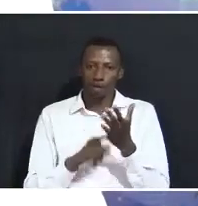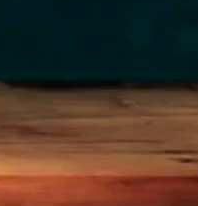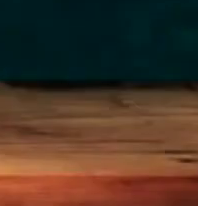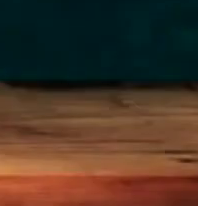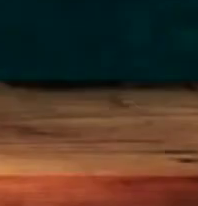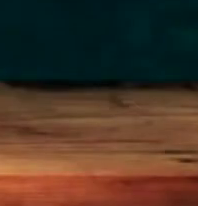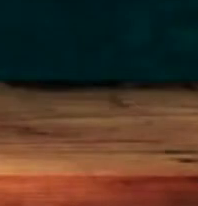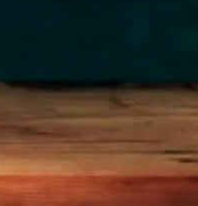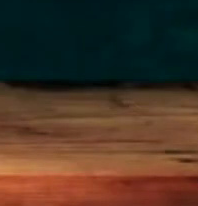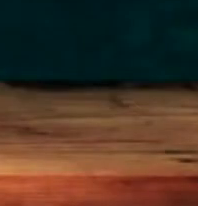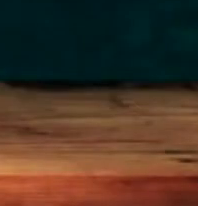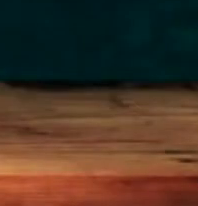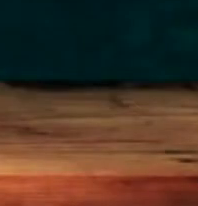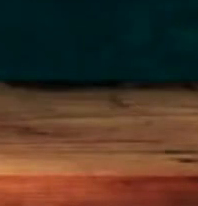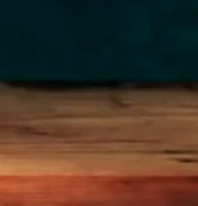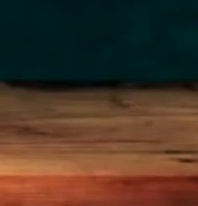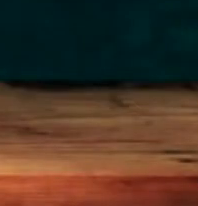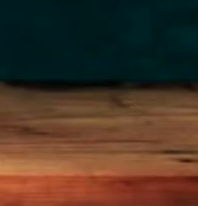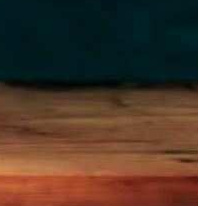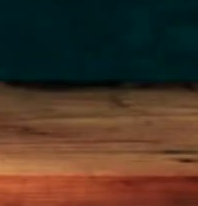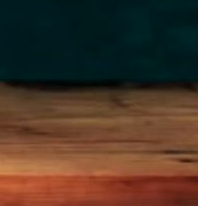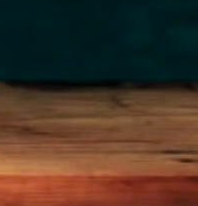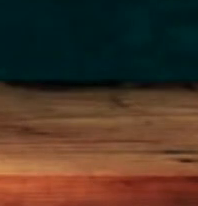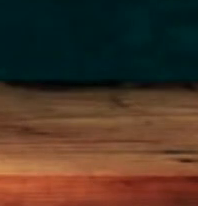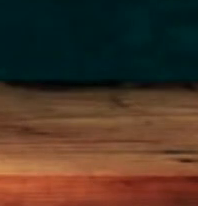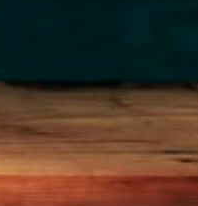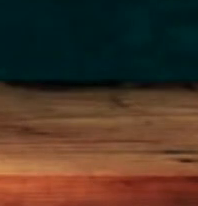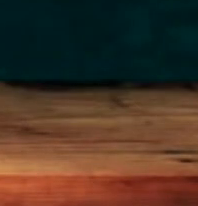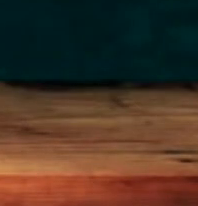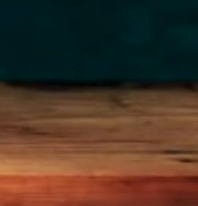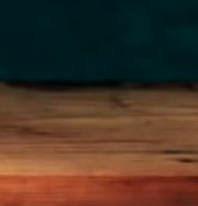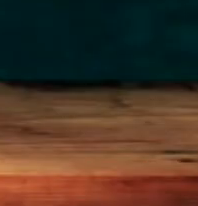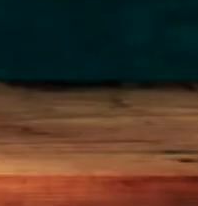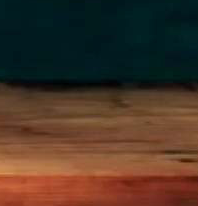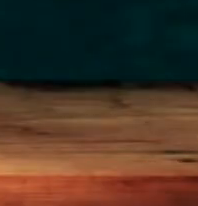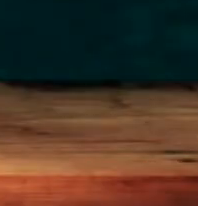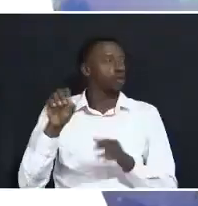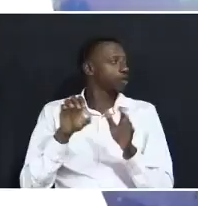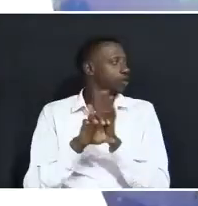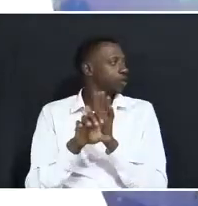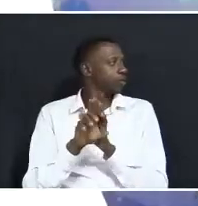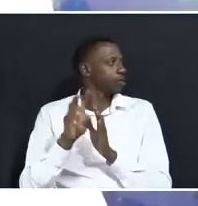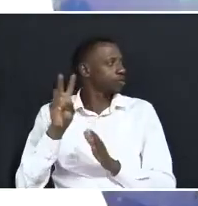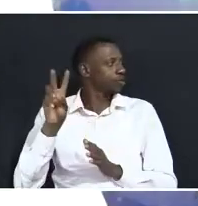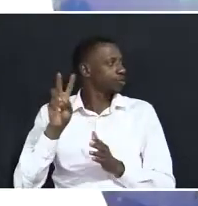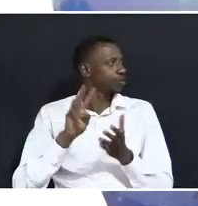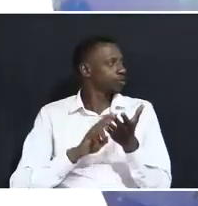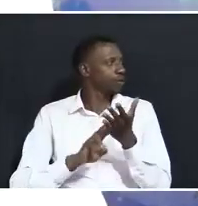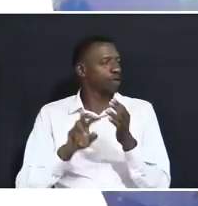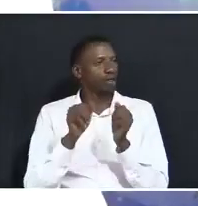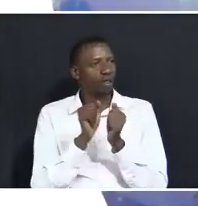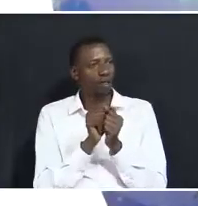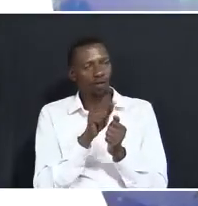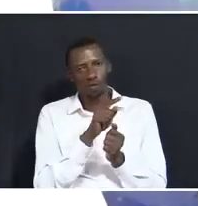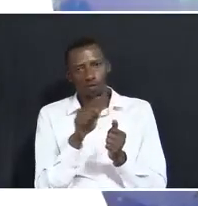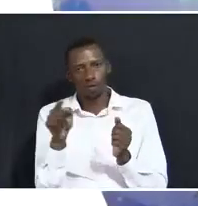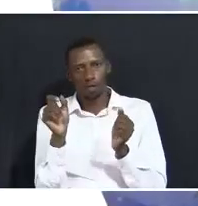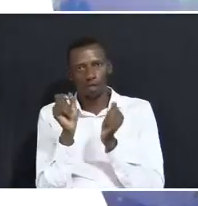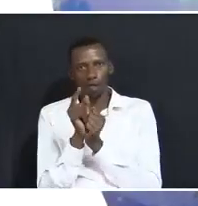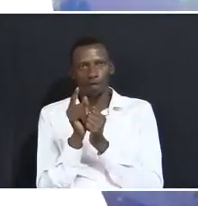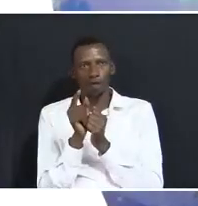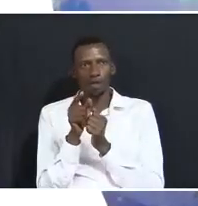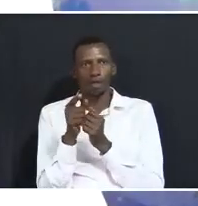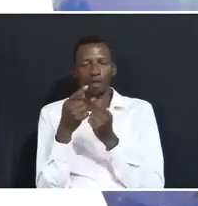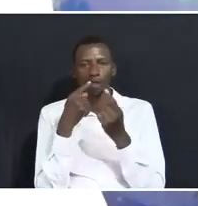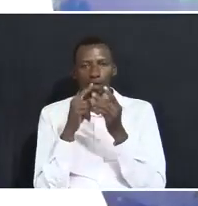by which prophet was this?" This was Amos chapter 2. Amos chapter 2 and verse 10 to 11 is that tells us